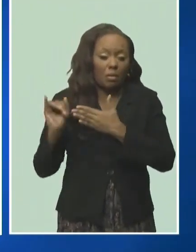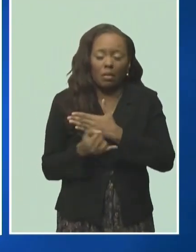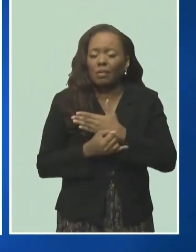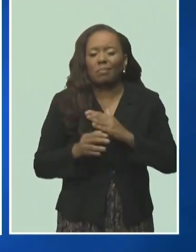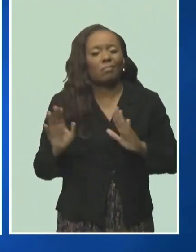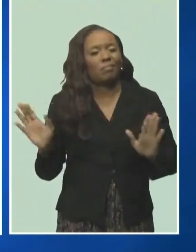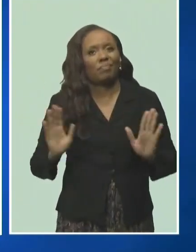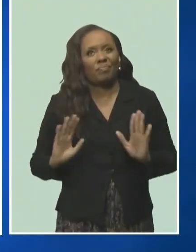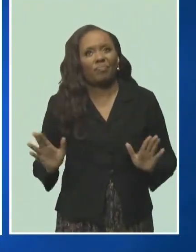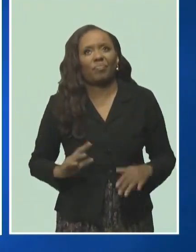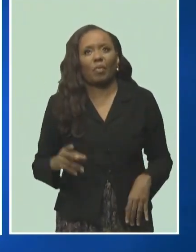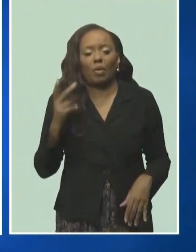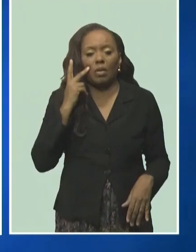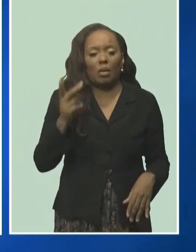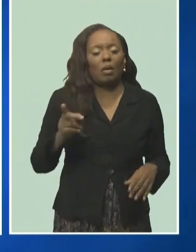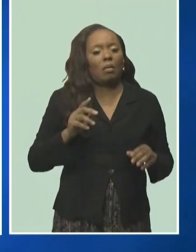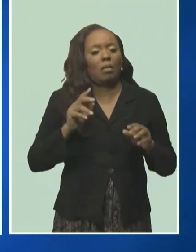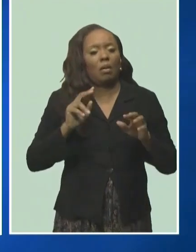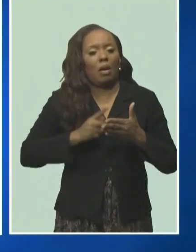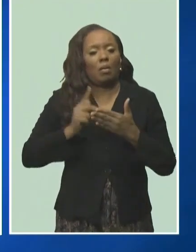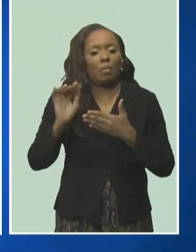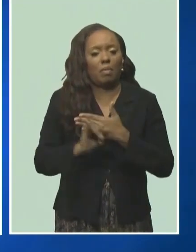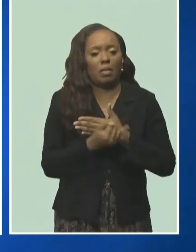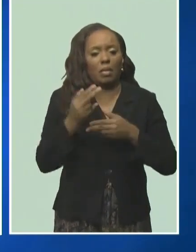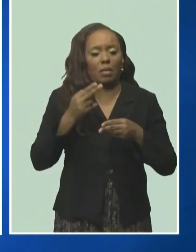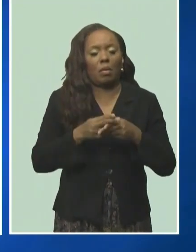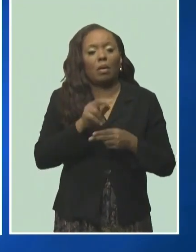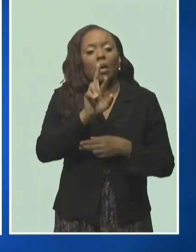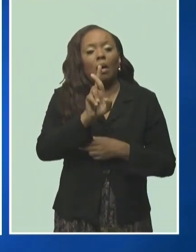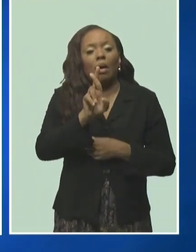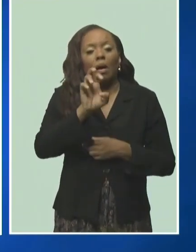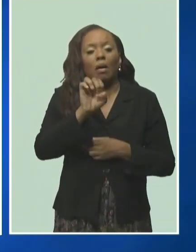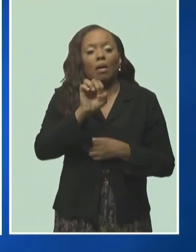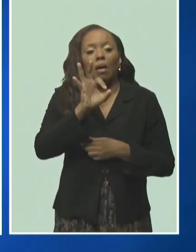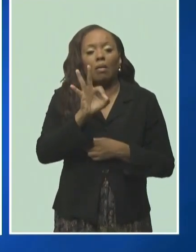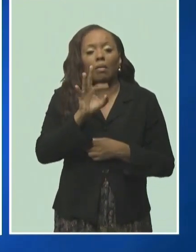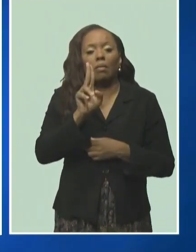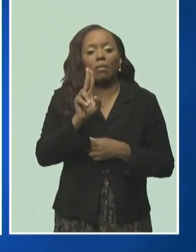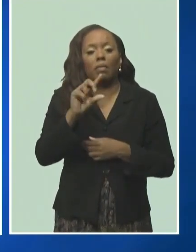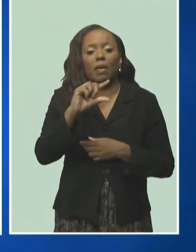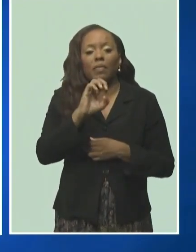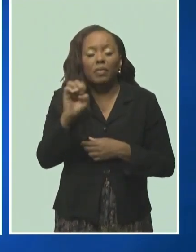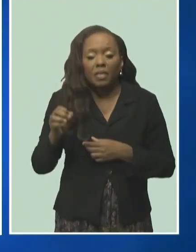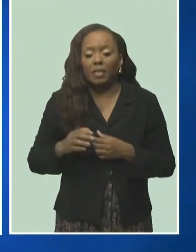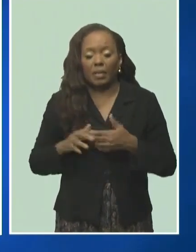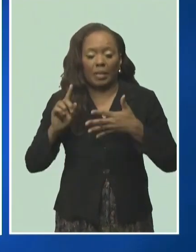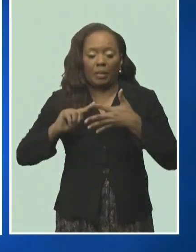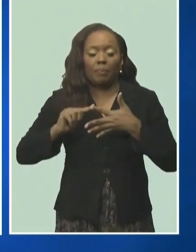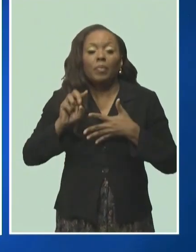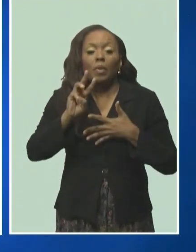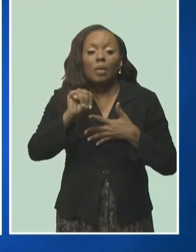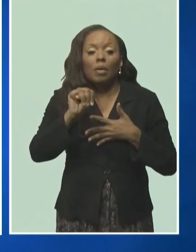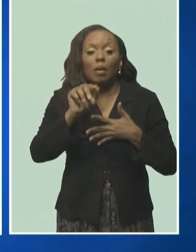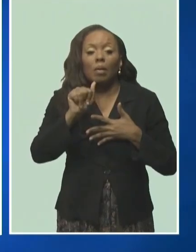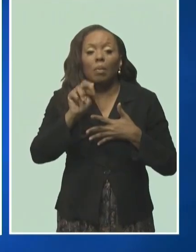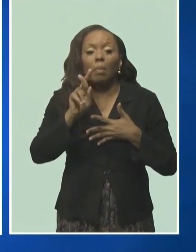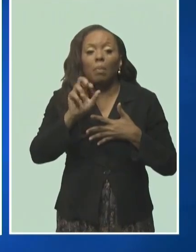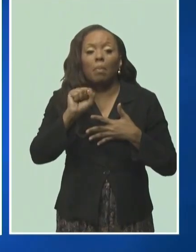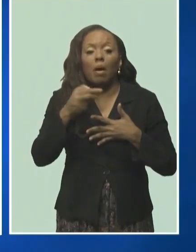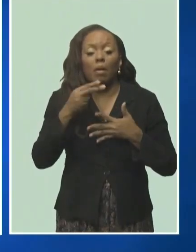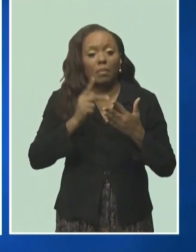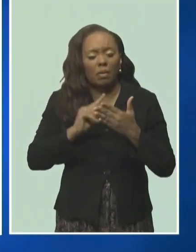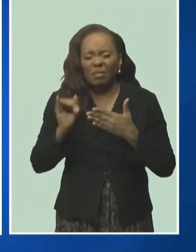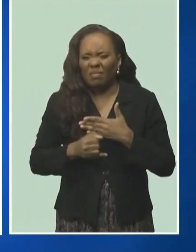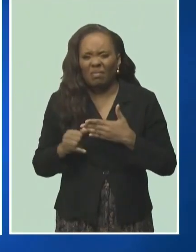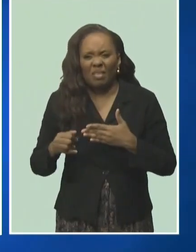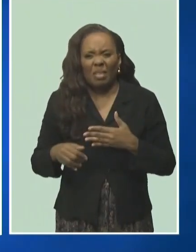saw the refugee project, and you saw a couple other, like really the Mars project, and we didn't spend tons of money